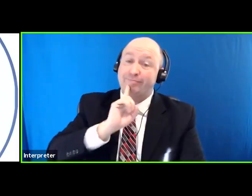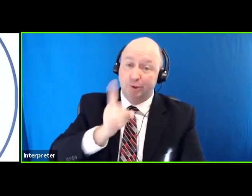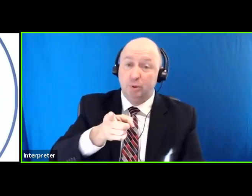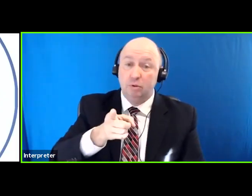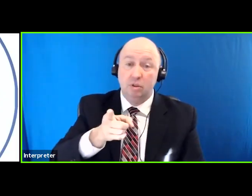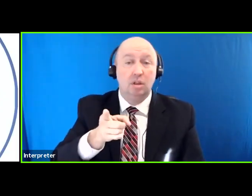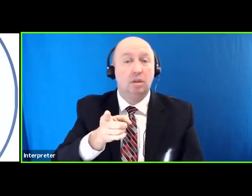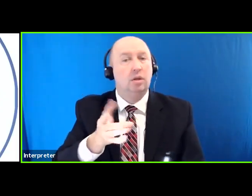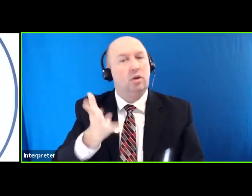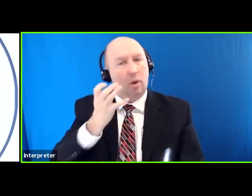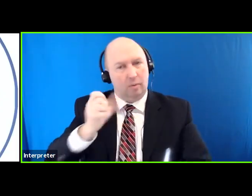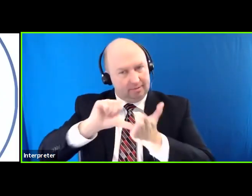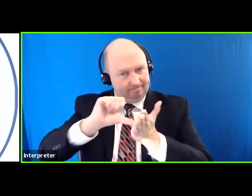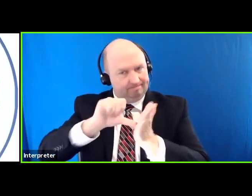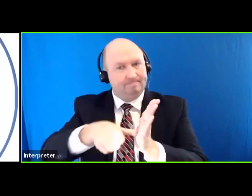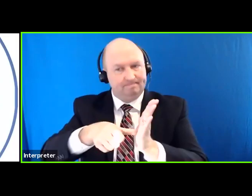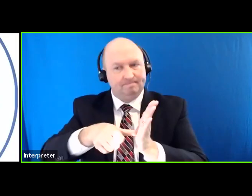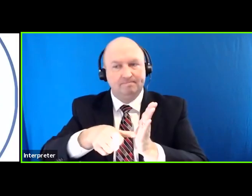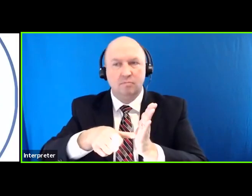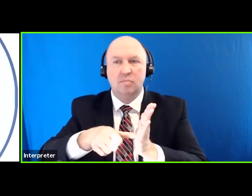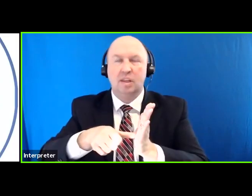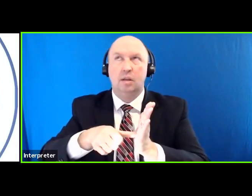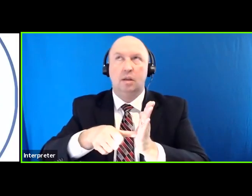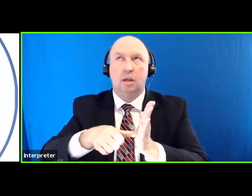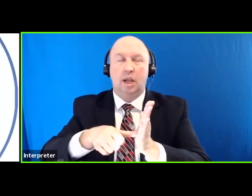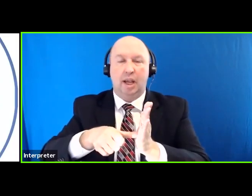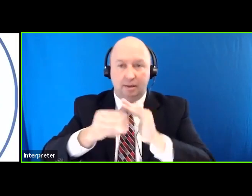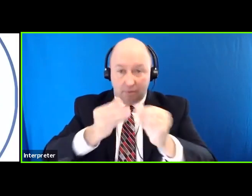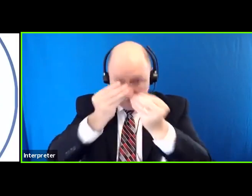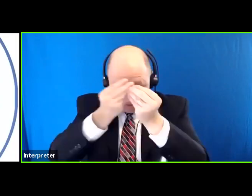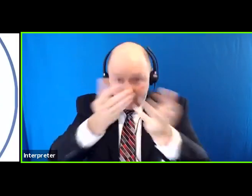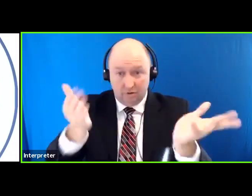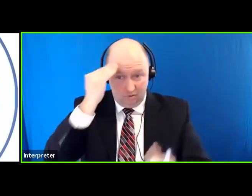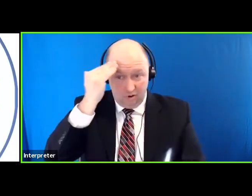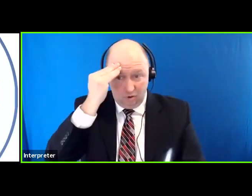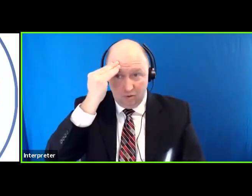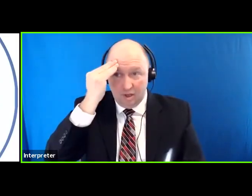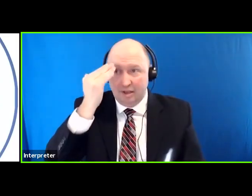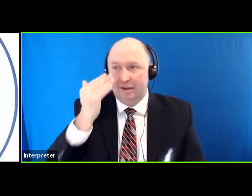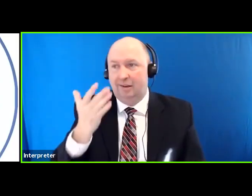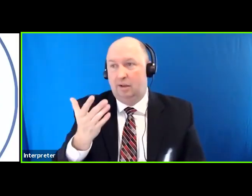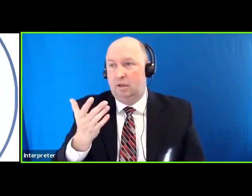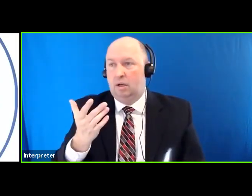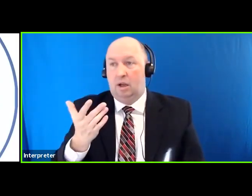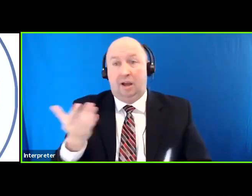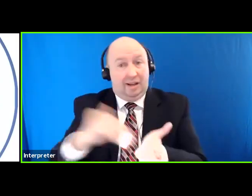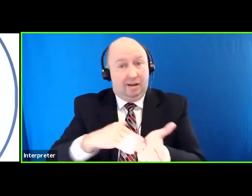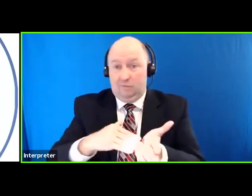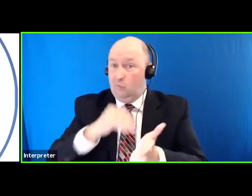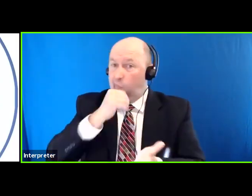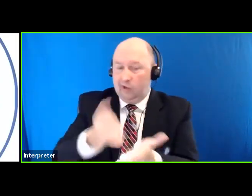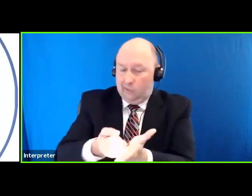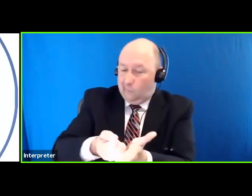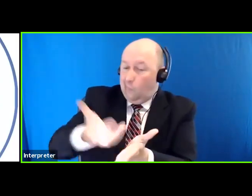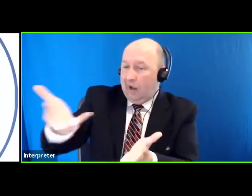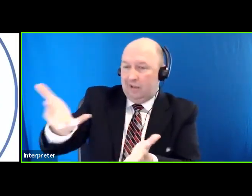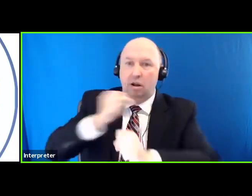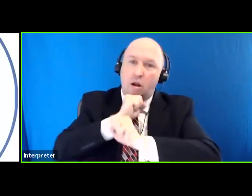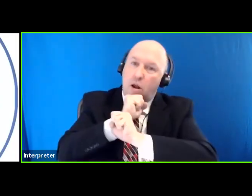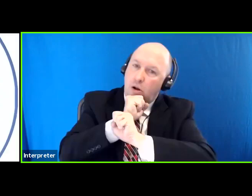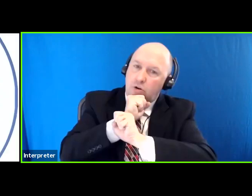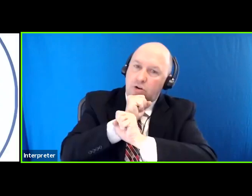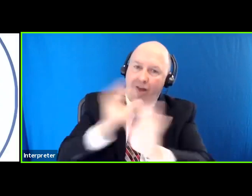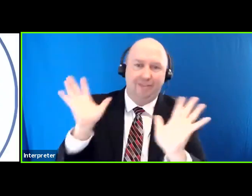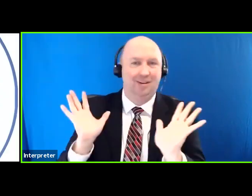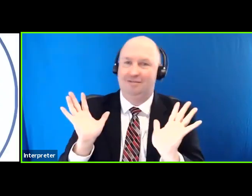want to stress, and I want the community to know that we do not waste doses in this community.